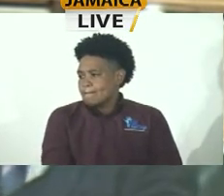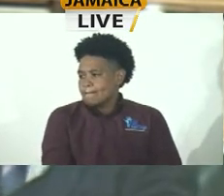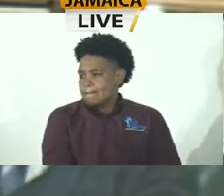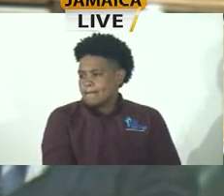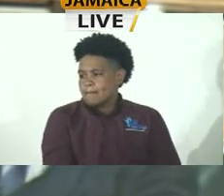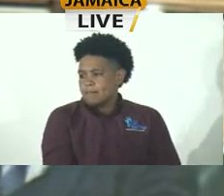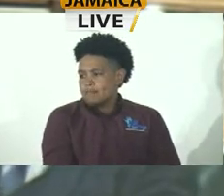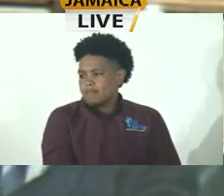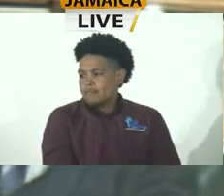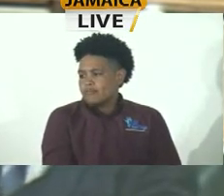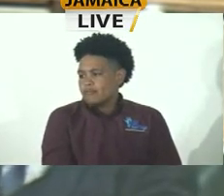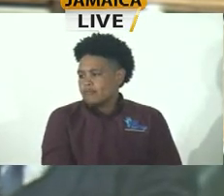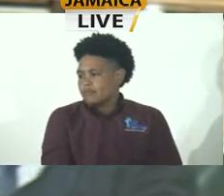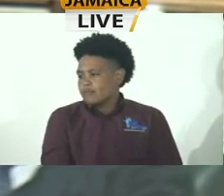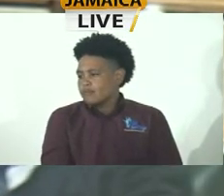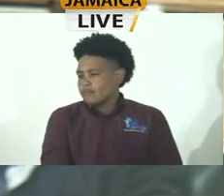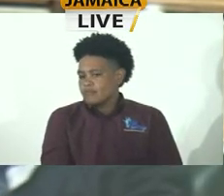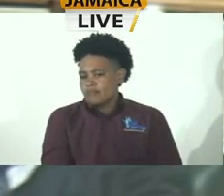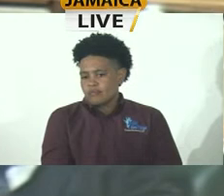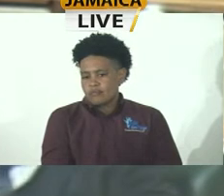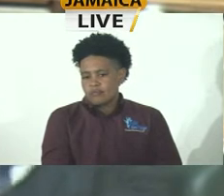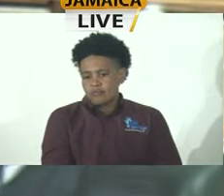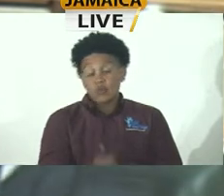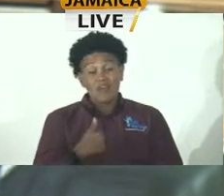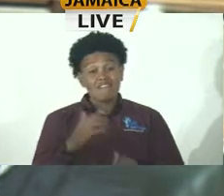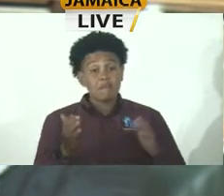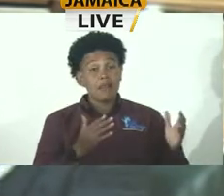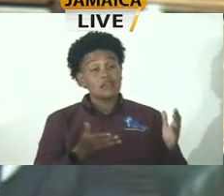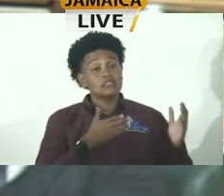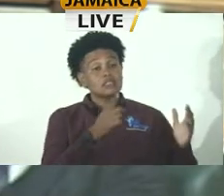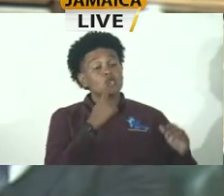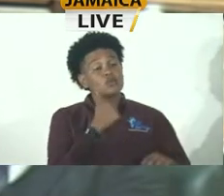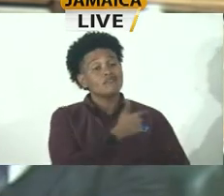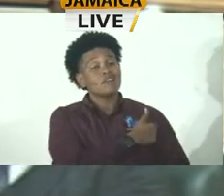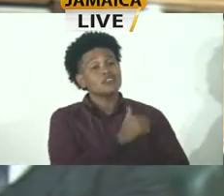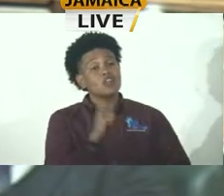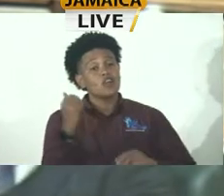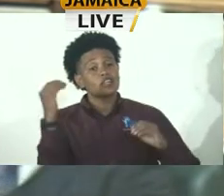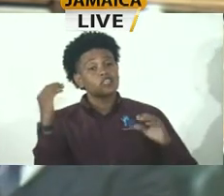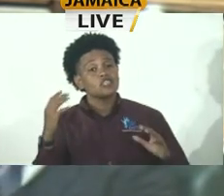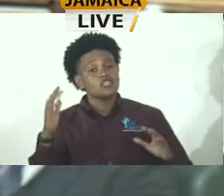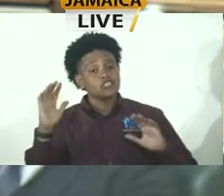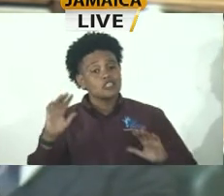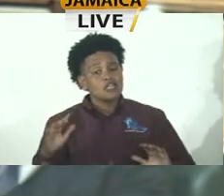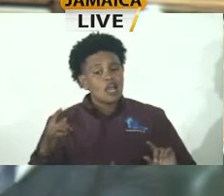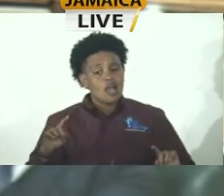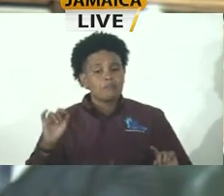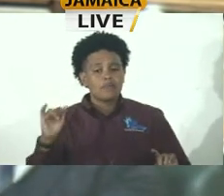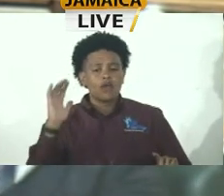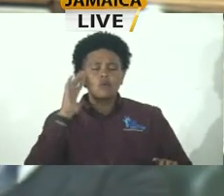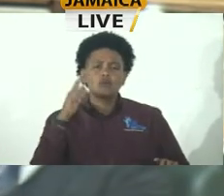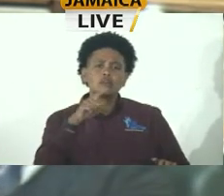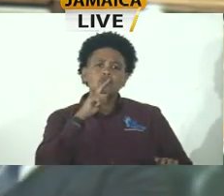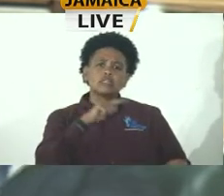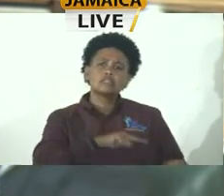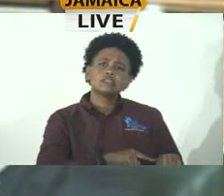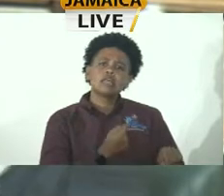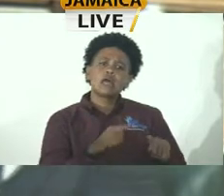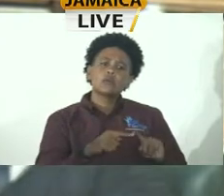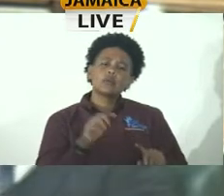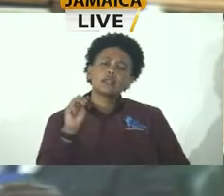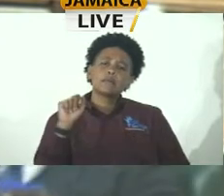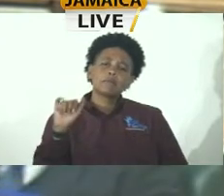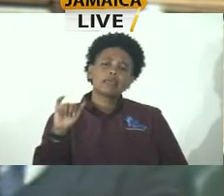we have plans in place to vaccinate other teachers and that will commence on may